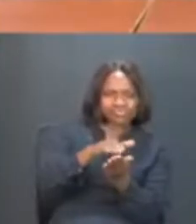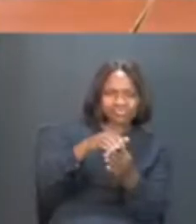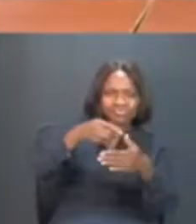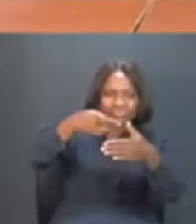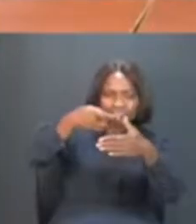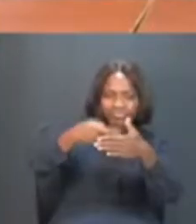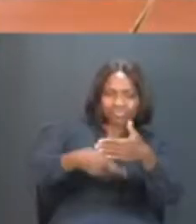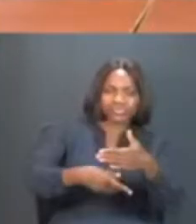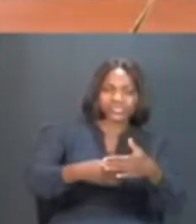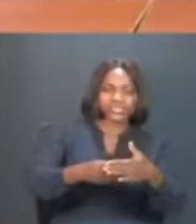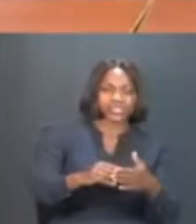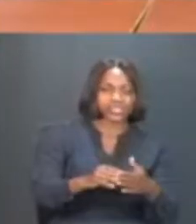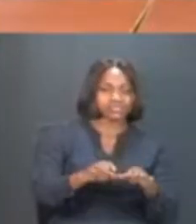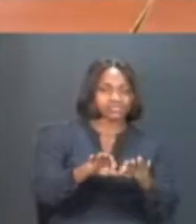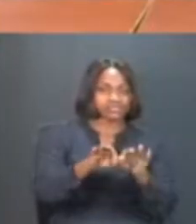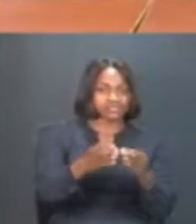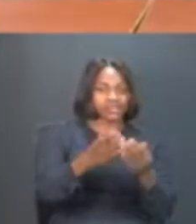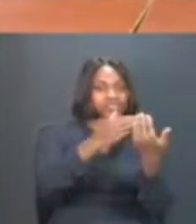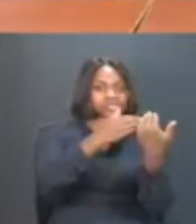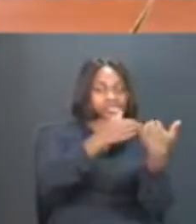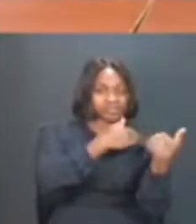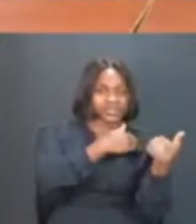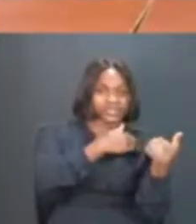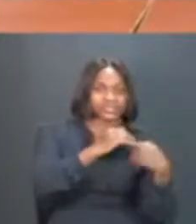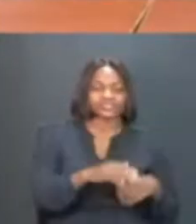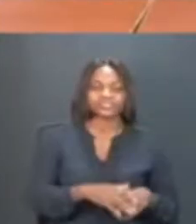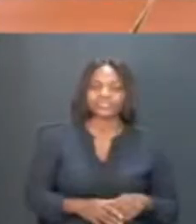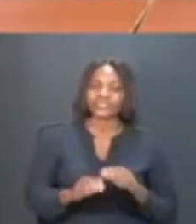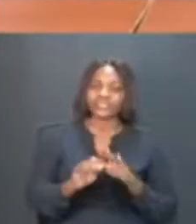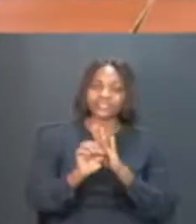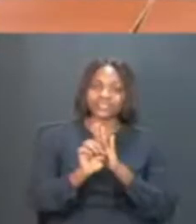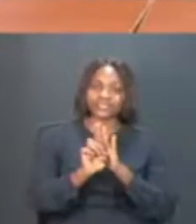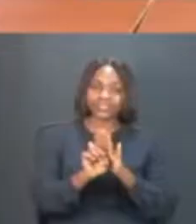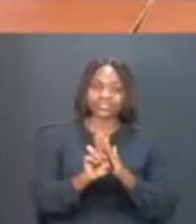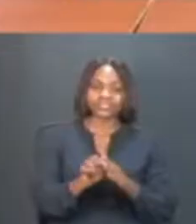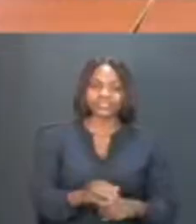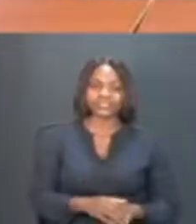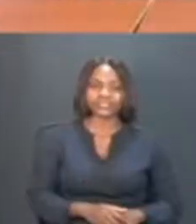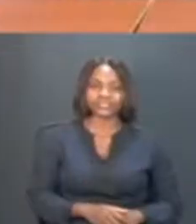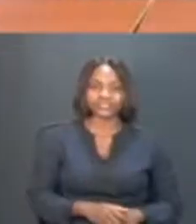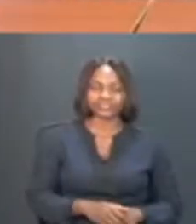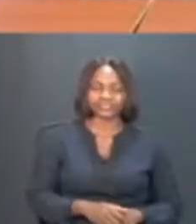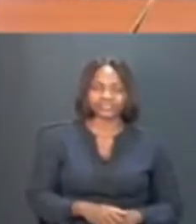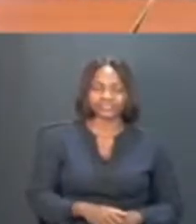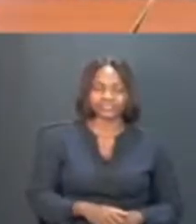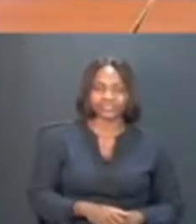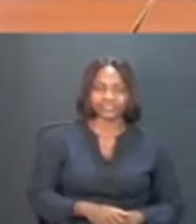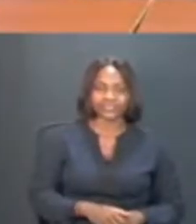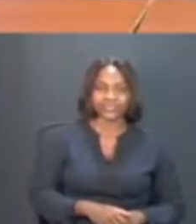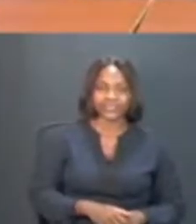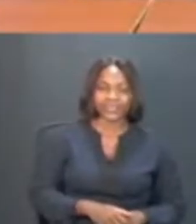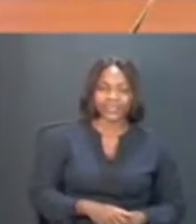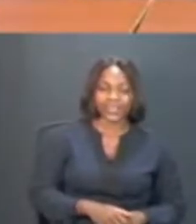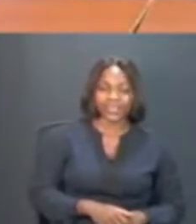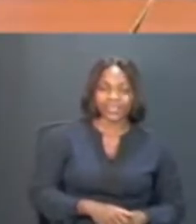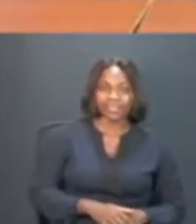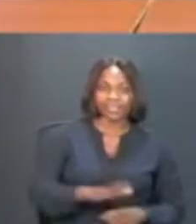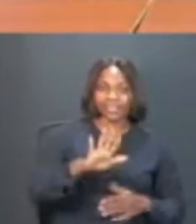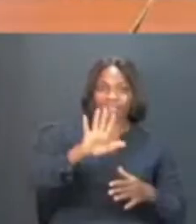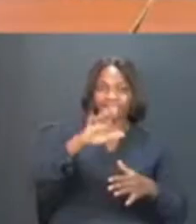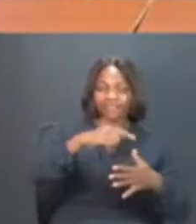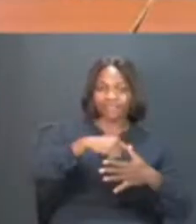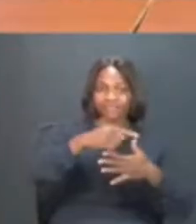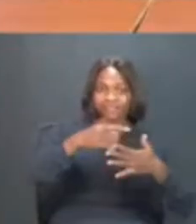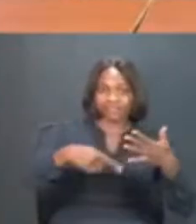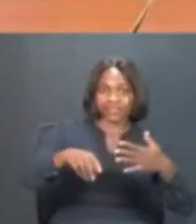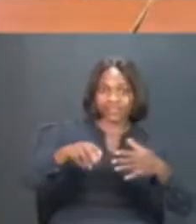burden on families. For example, the entire northern sector, the 5 regions, have evidence that we only have